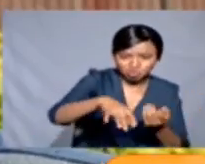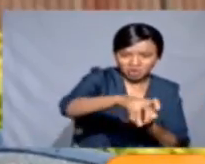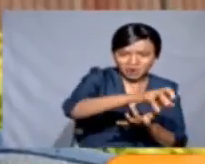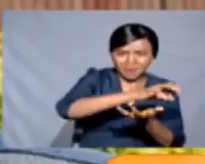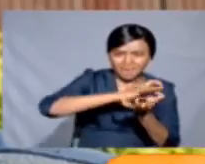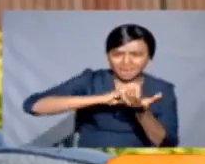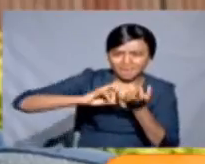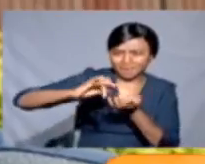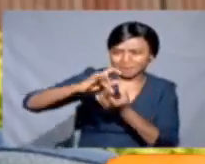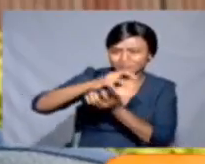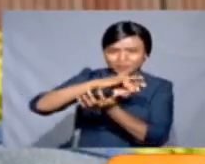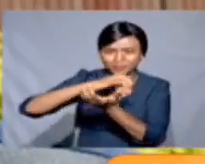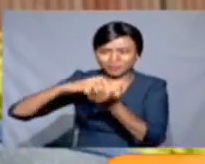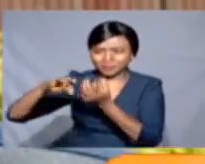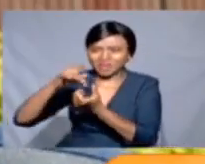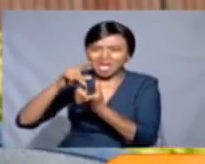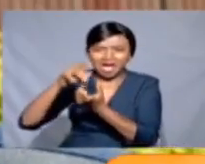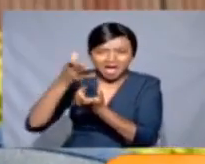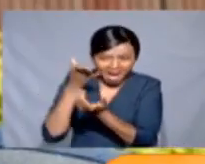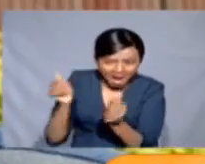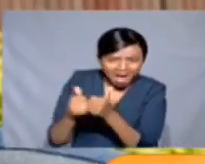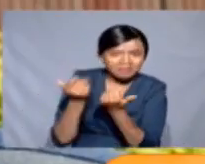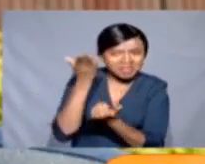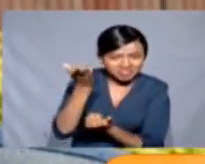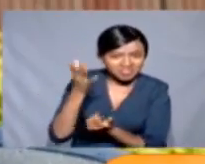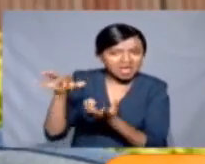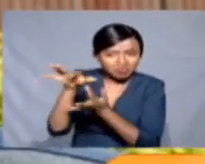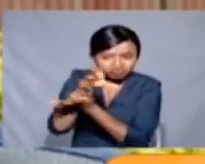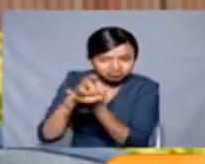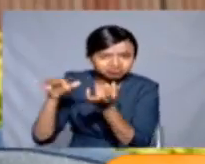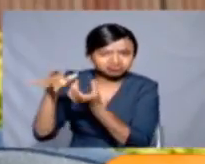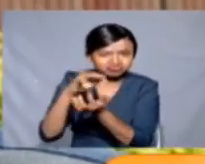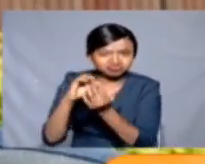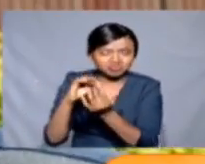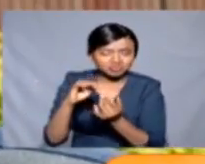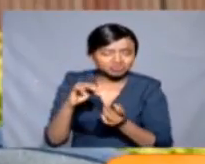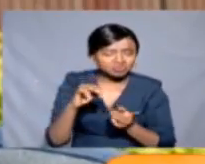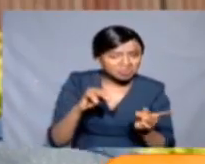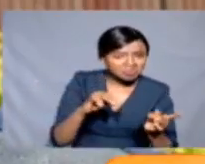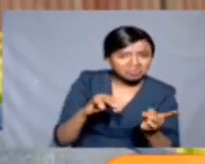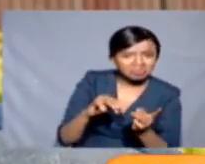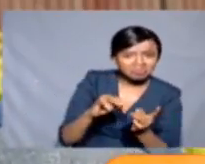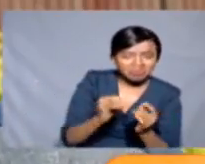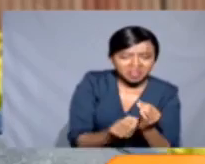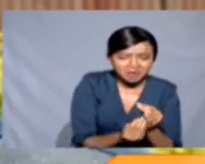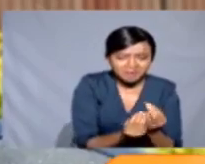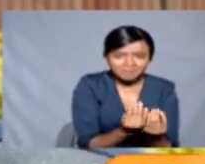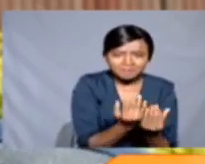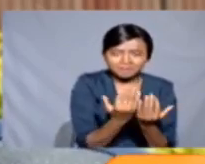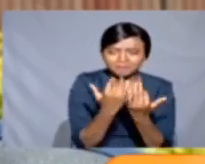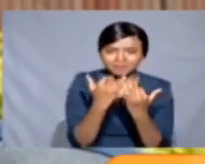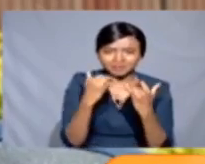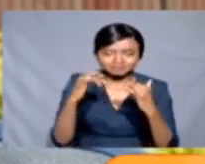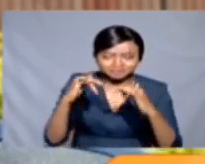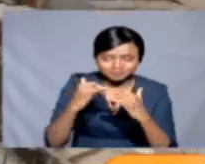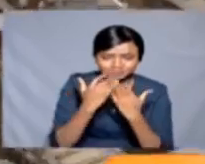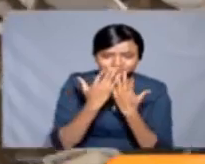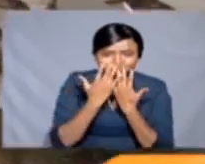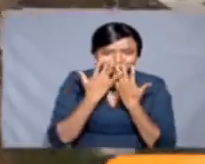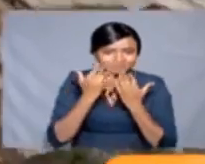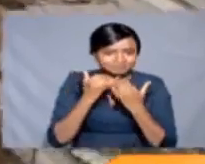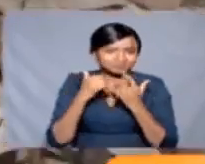reactions. There is what we call photochemical reactions that takes place. The products of those gases are the ones which are causing all some of these